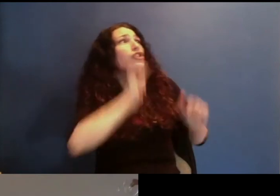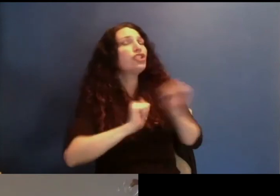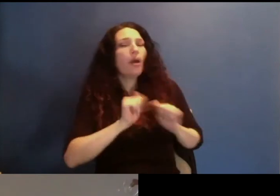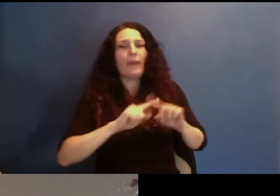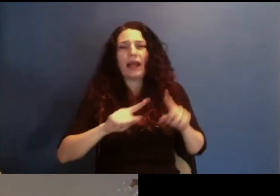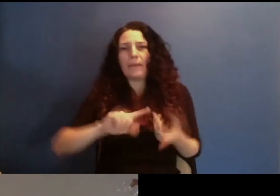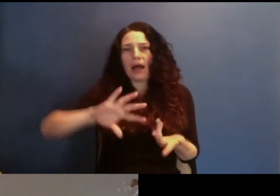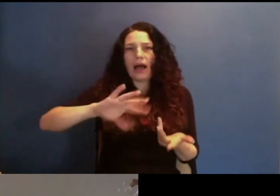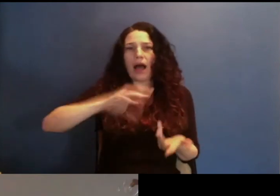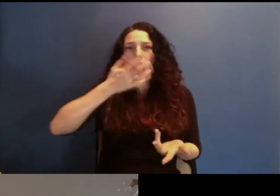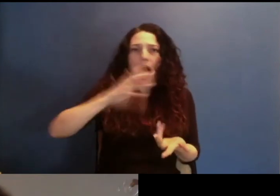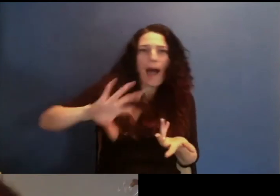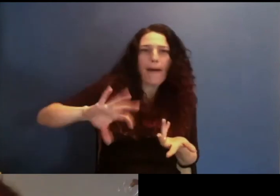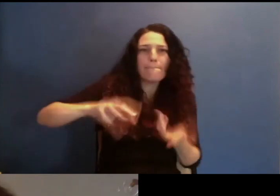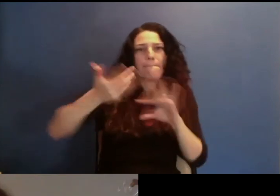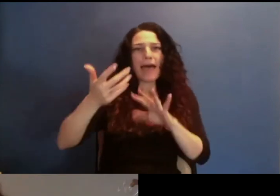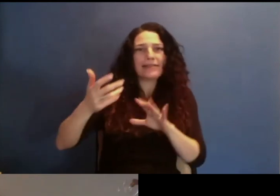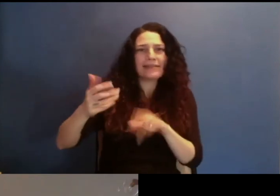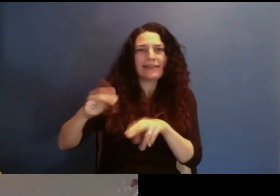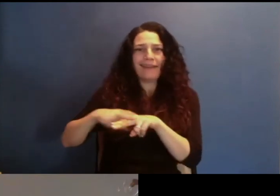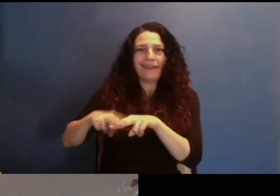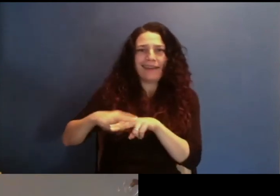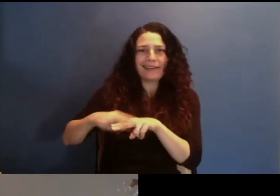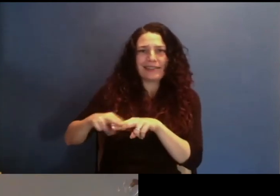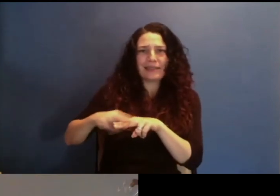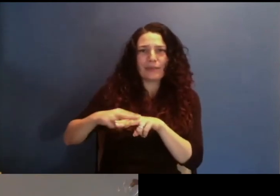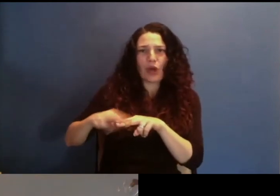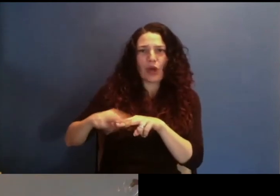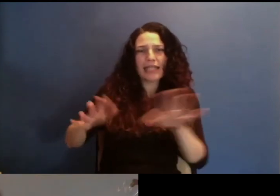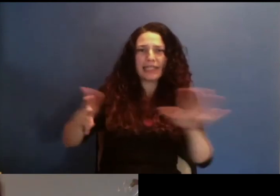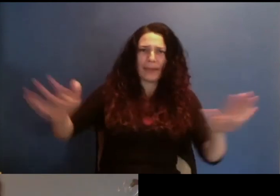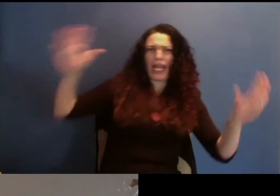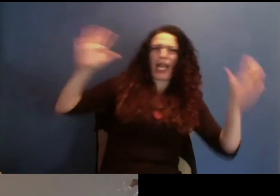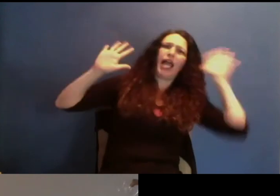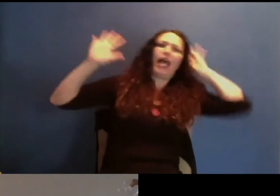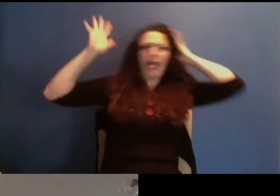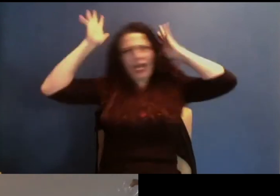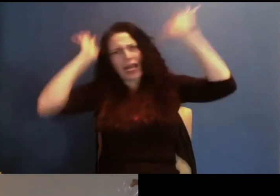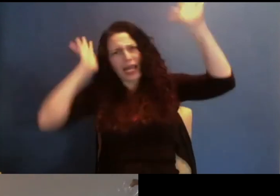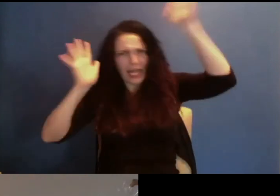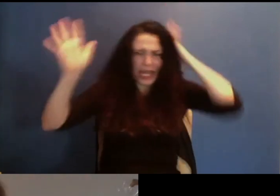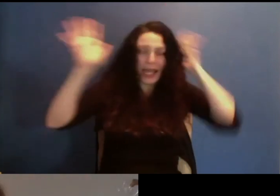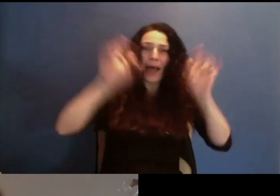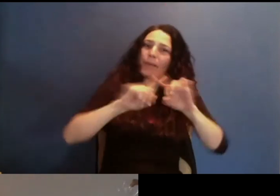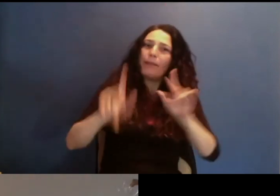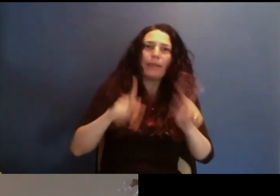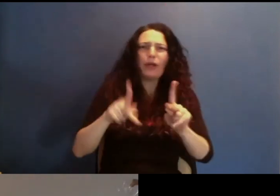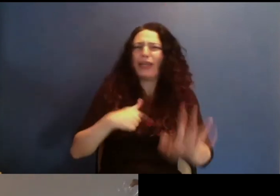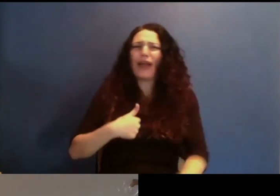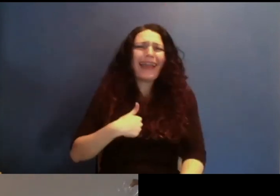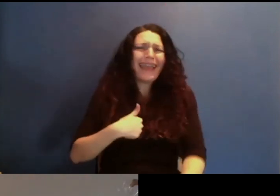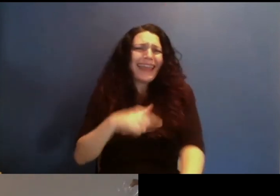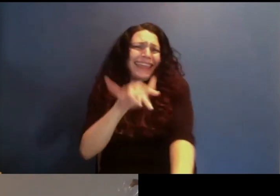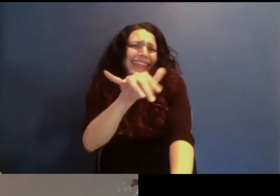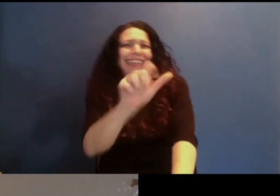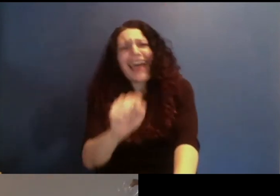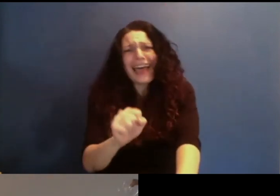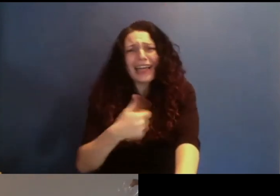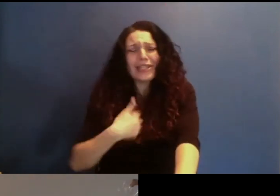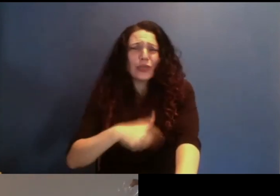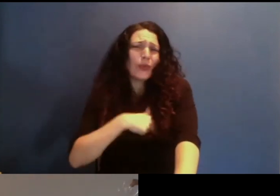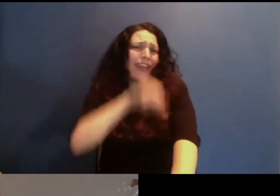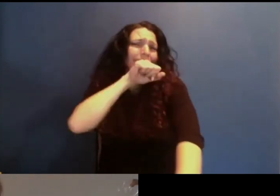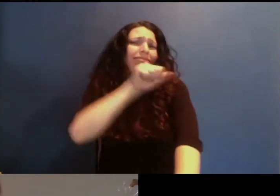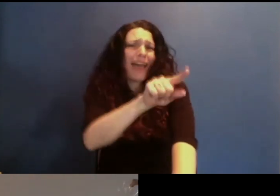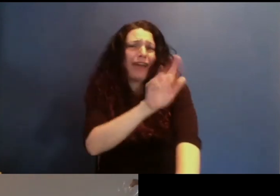skinned knees, like garbage town USA. And people are like, yes, we love you, queen, like go. And I think having that support